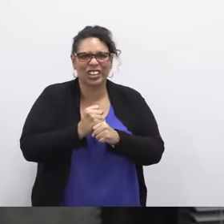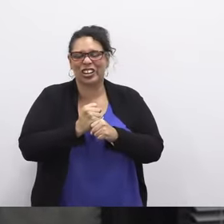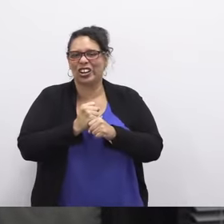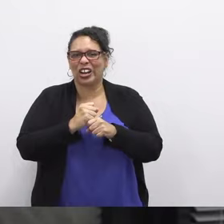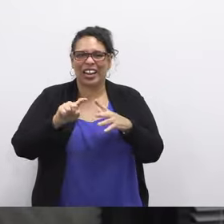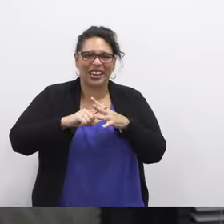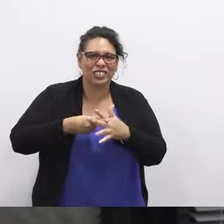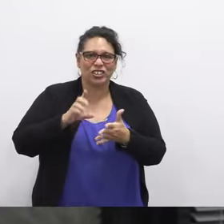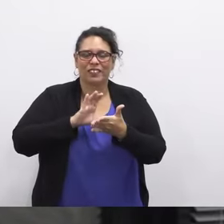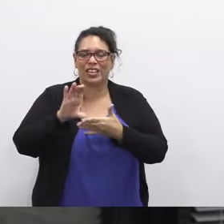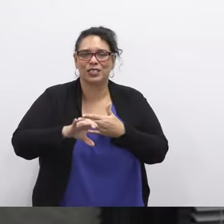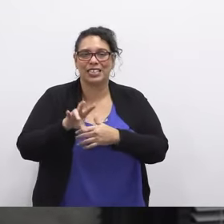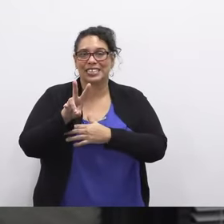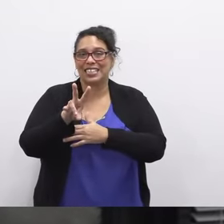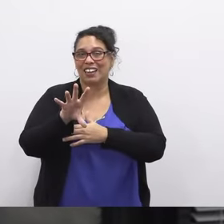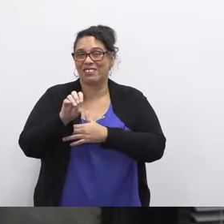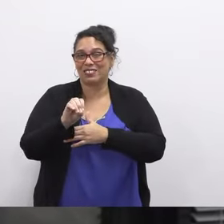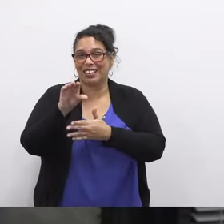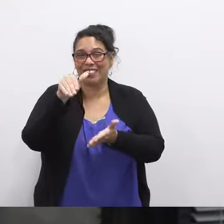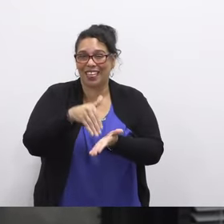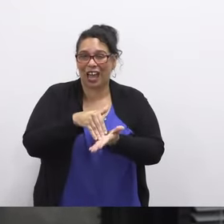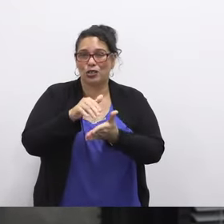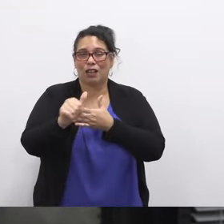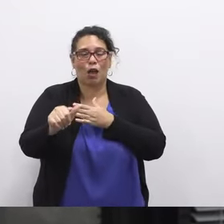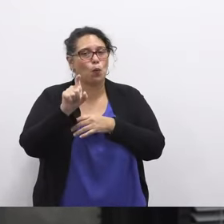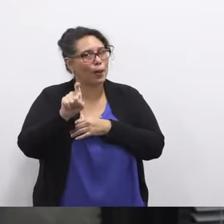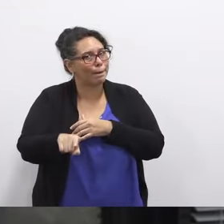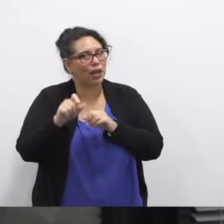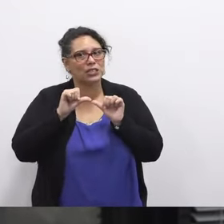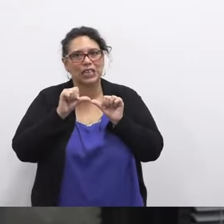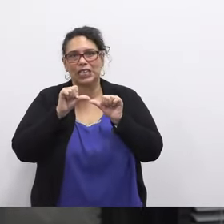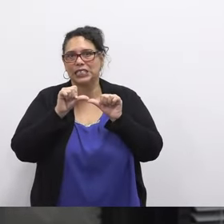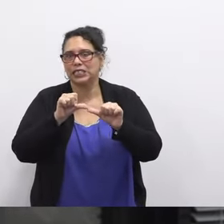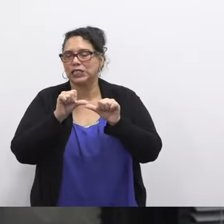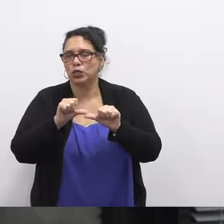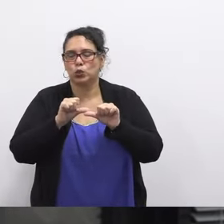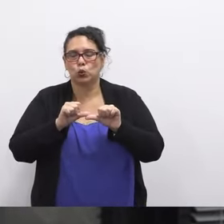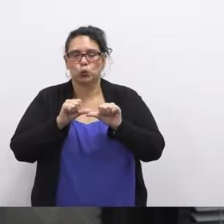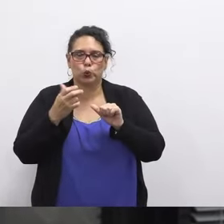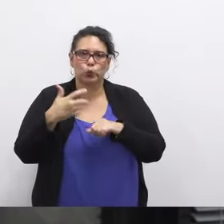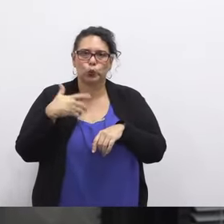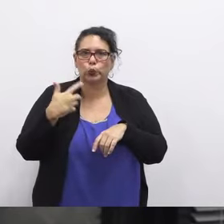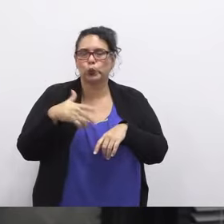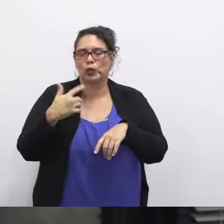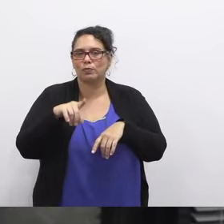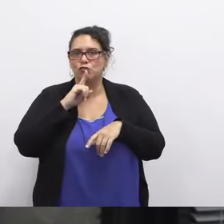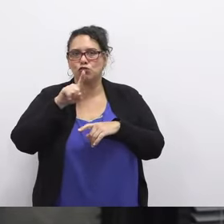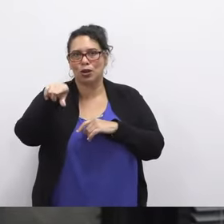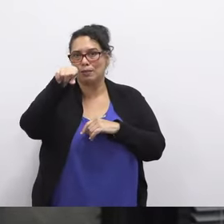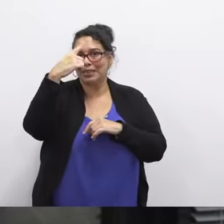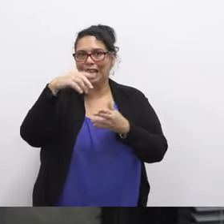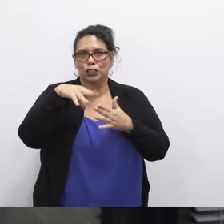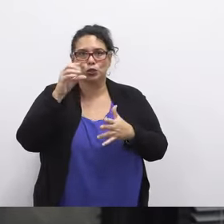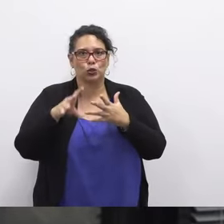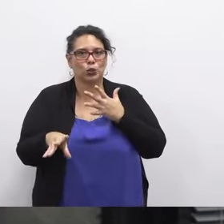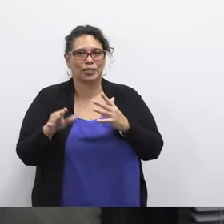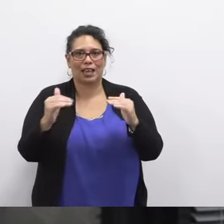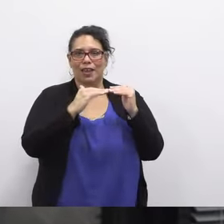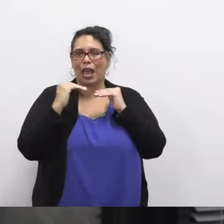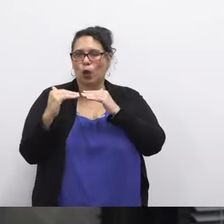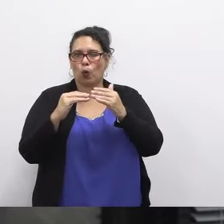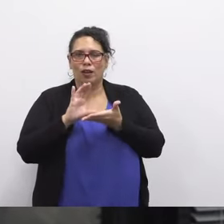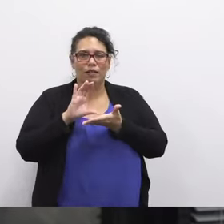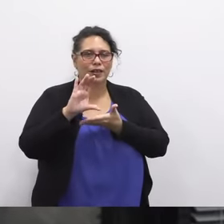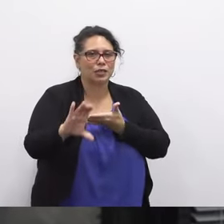$750,000. We must continue to press forward for our Black students and ensure they receive equitable investments and programs that last for